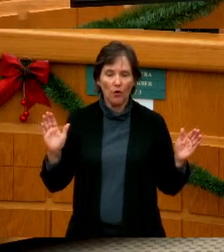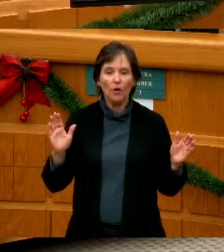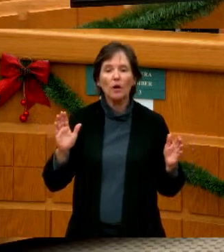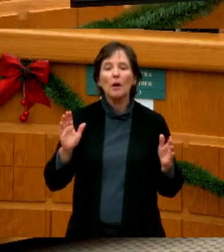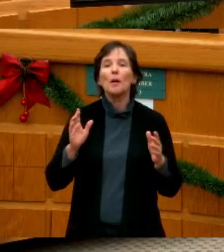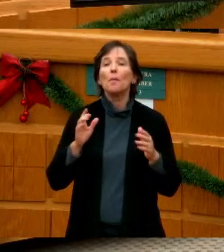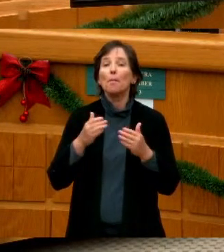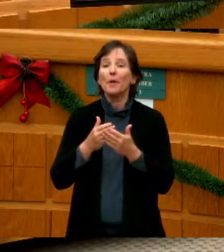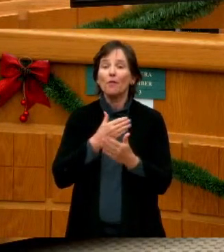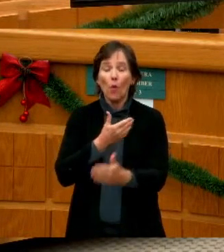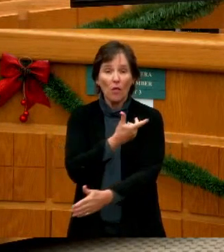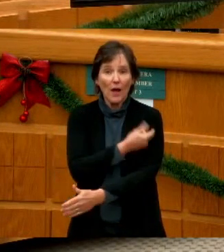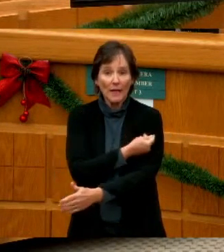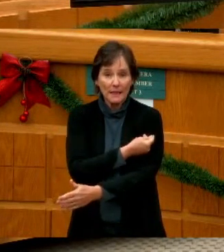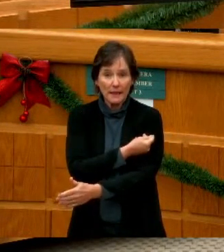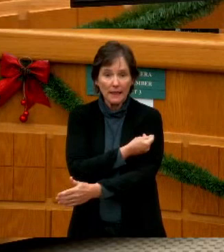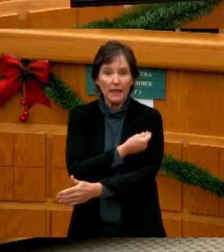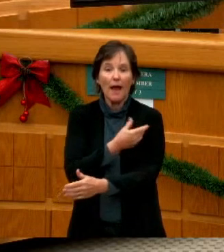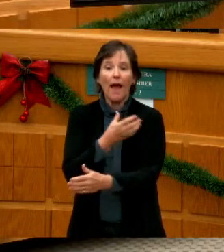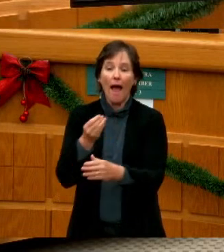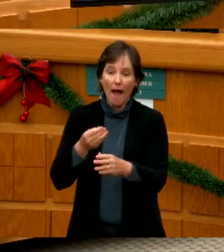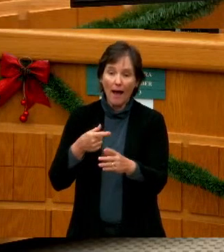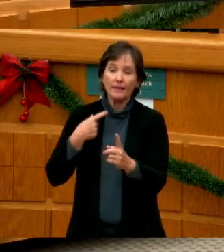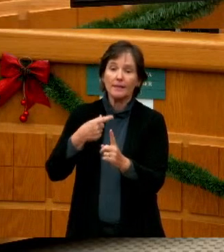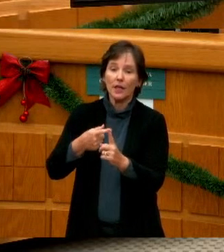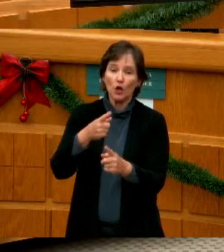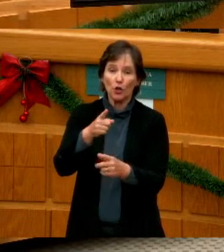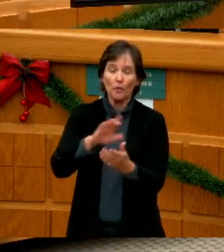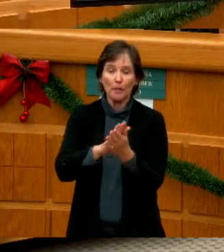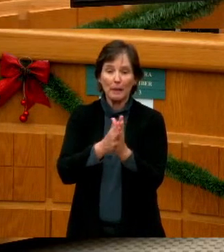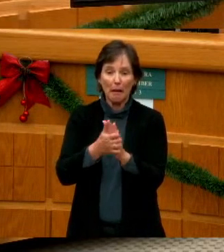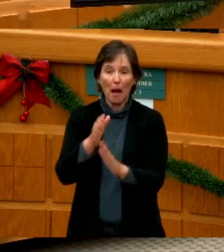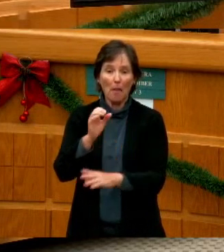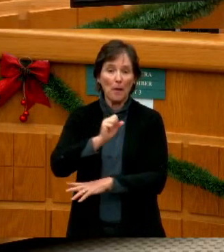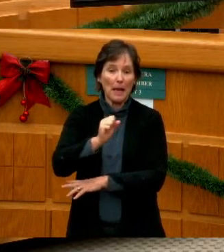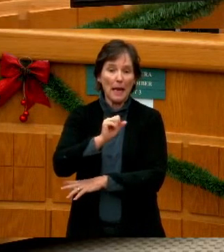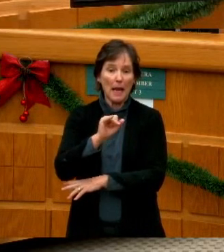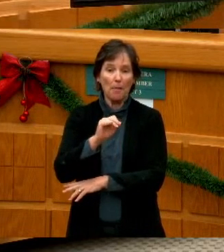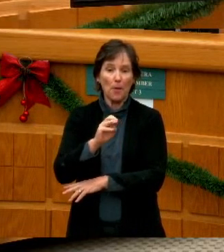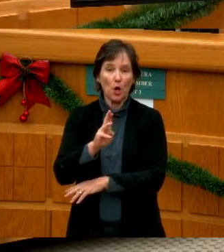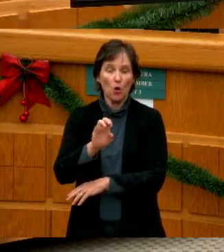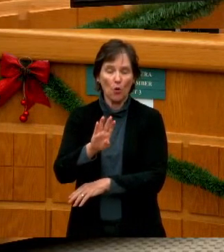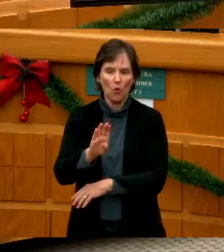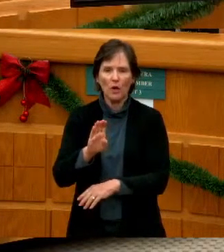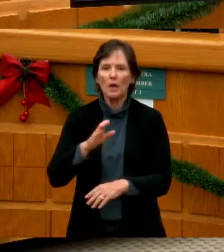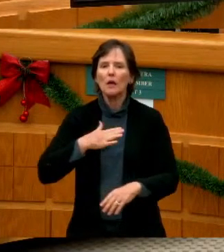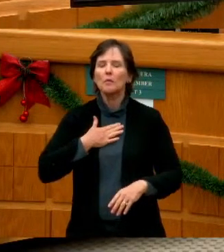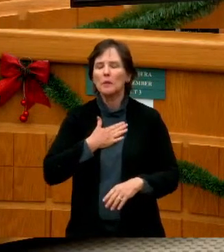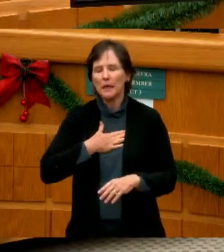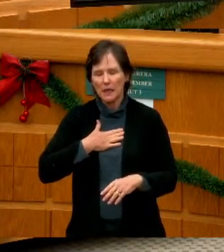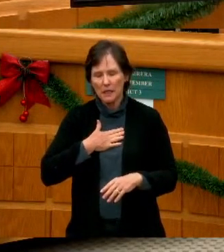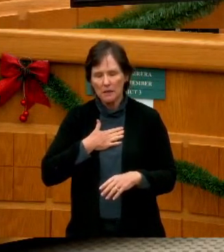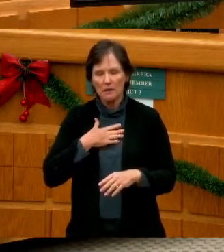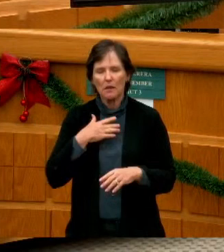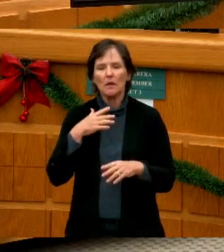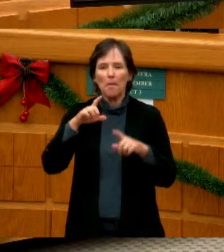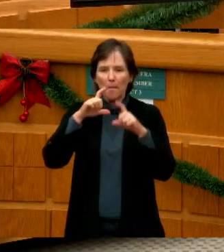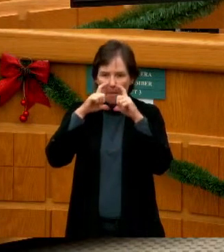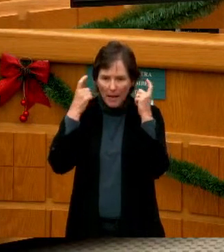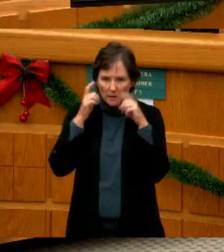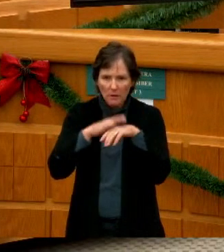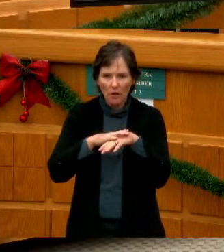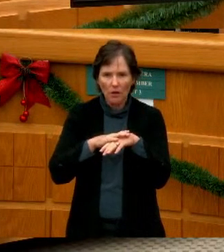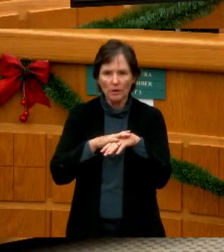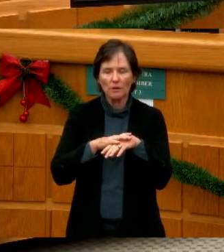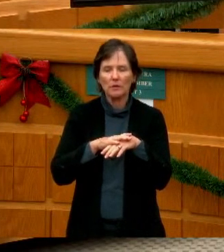stay at least 6 feet away from others or further if possible. Wear your mask appropriately over your nose and mouth.